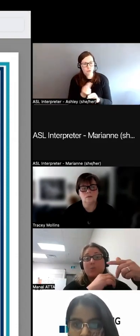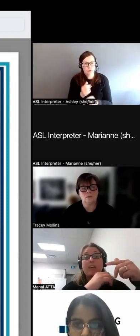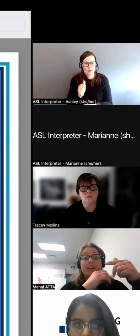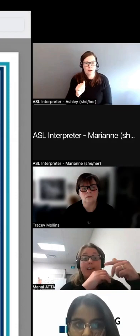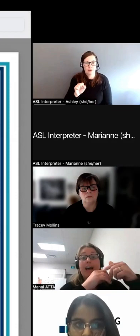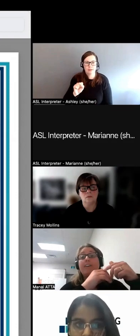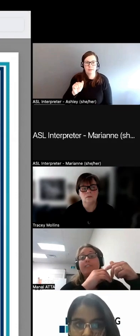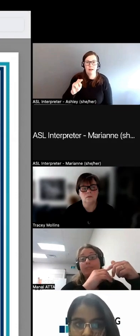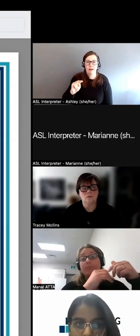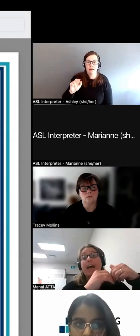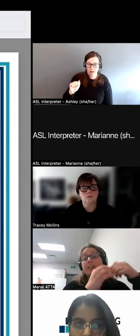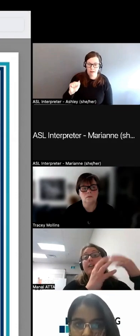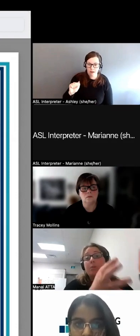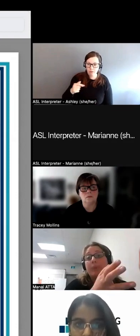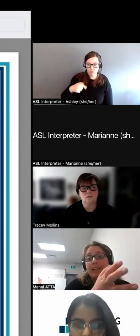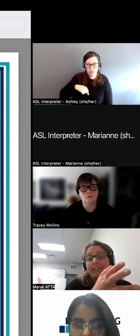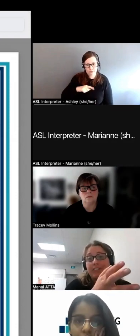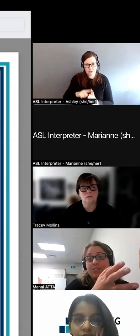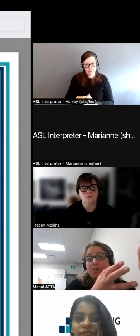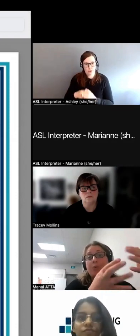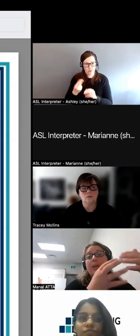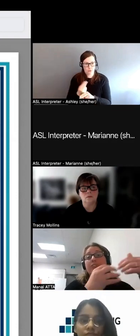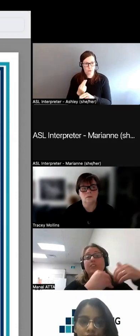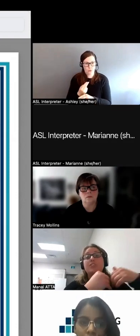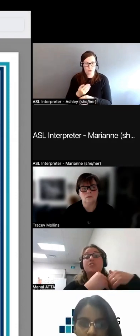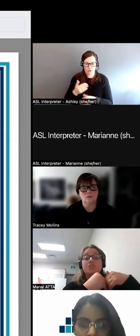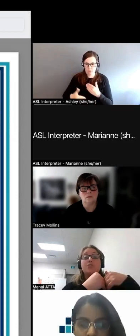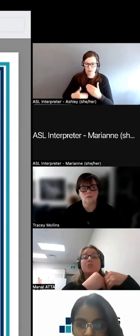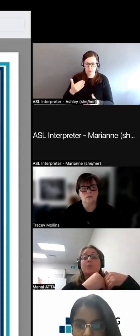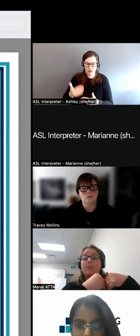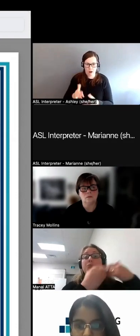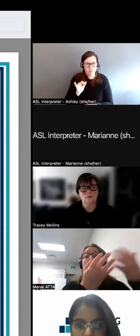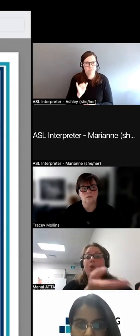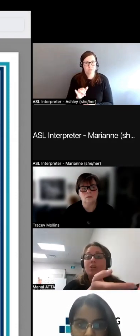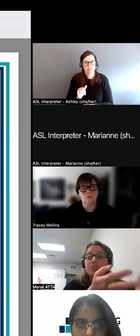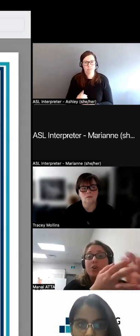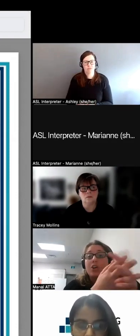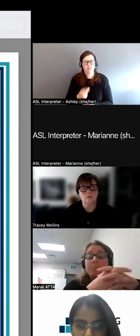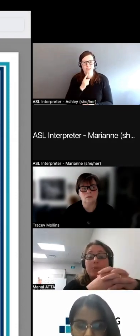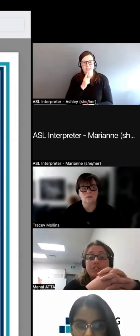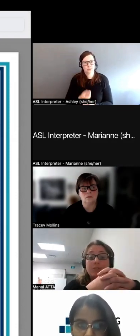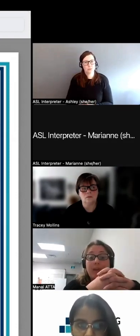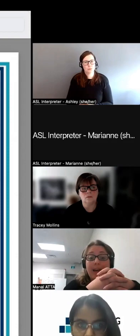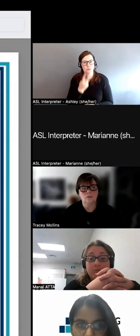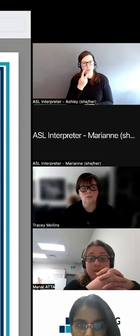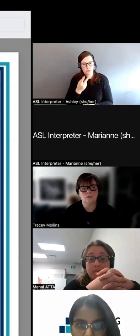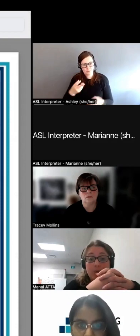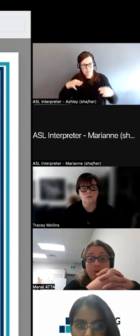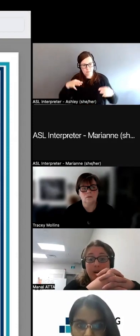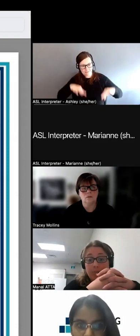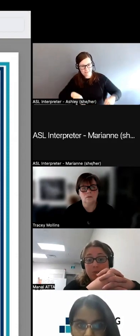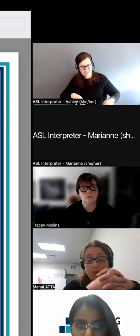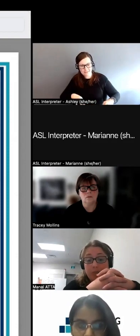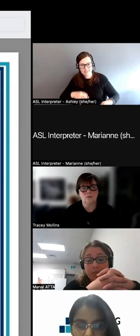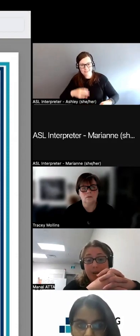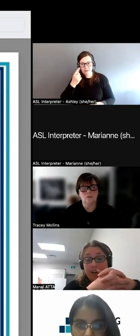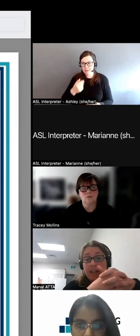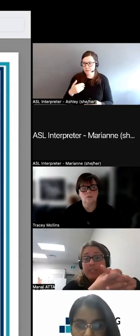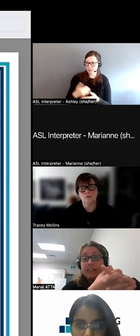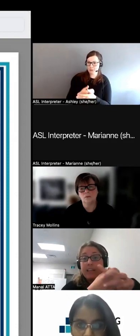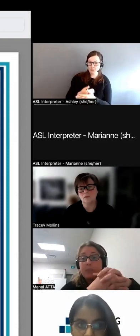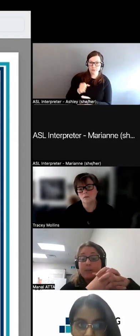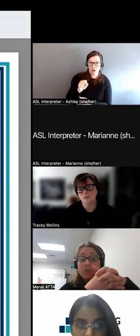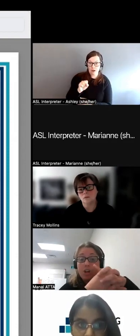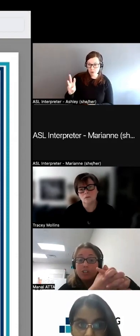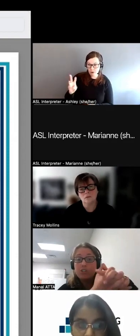case, we had a double benefit. So we are introduced to a new also project management program or software